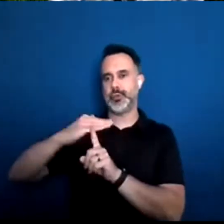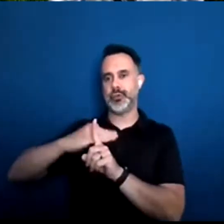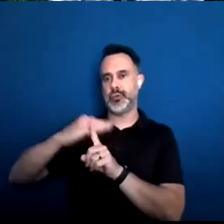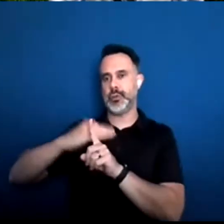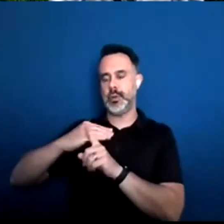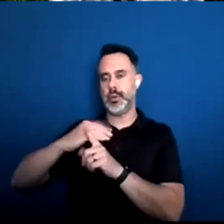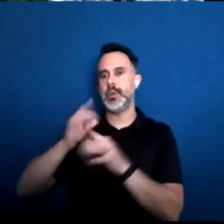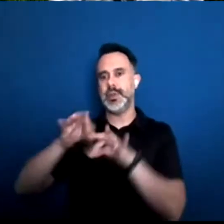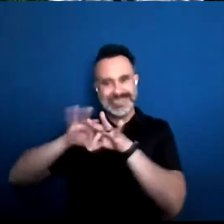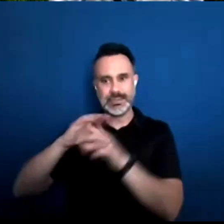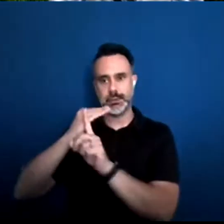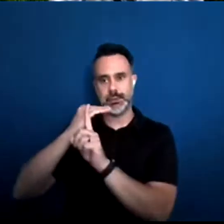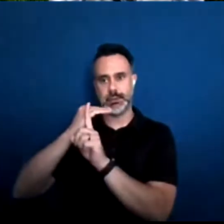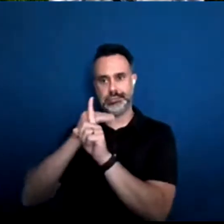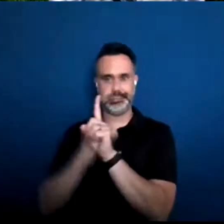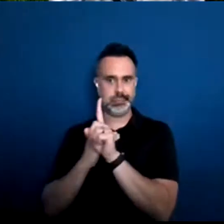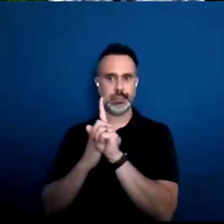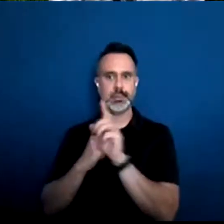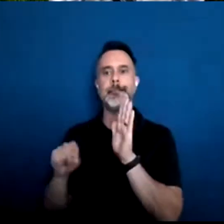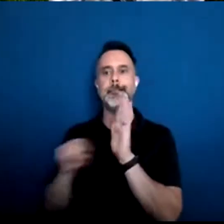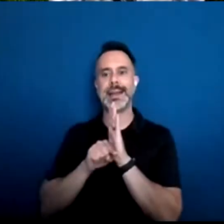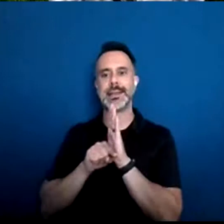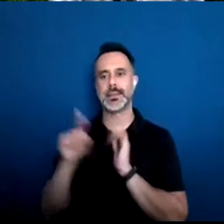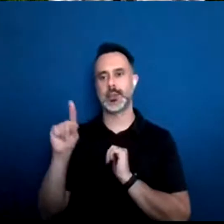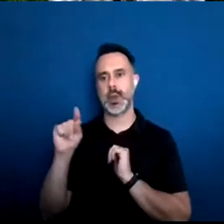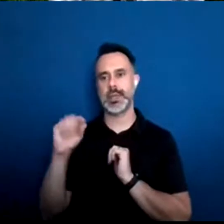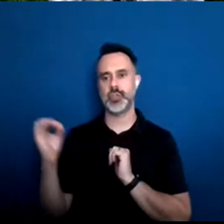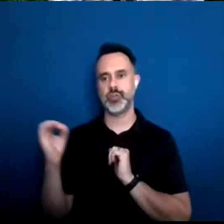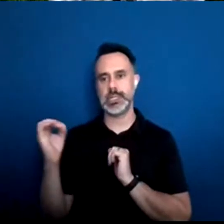stays at -20. And a lot of